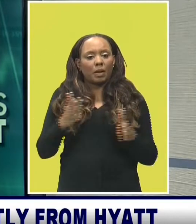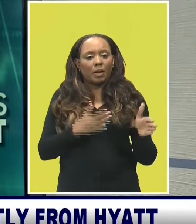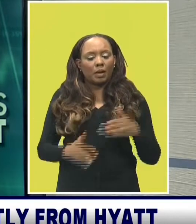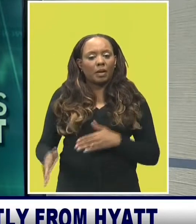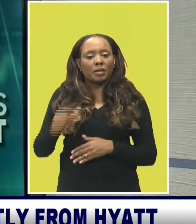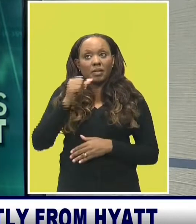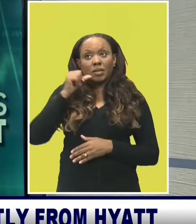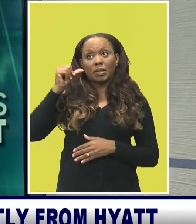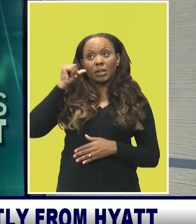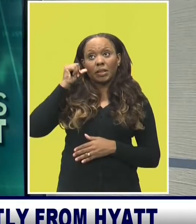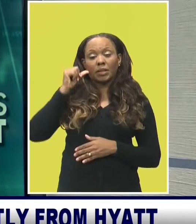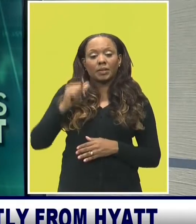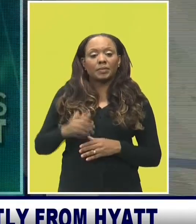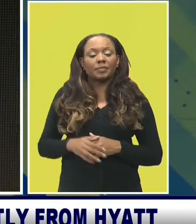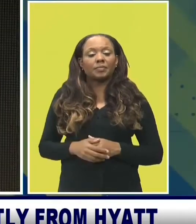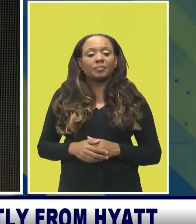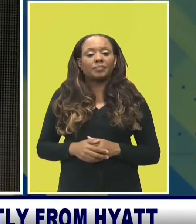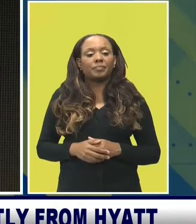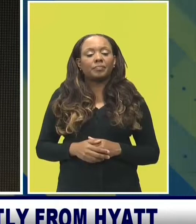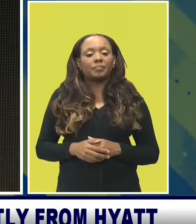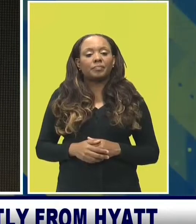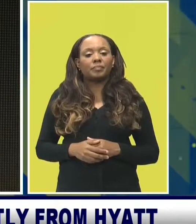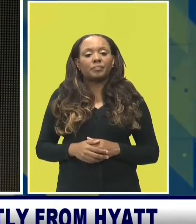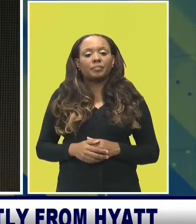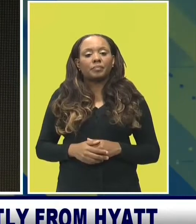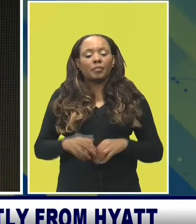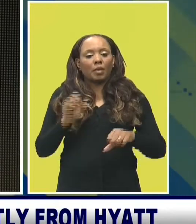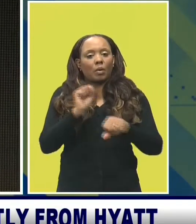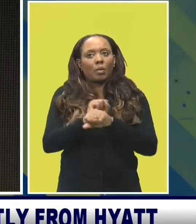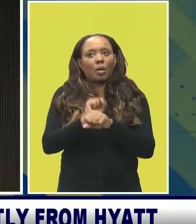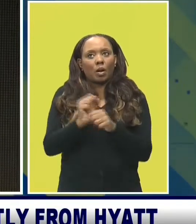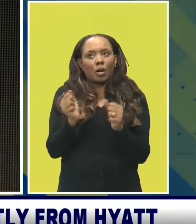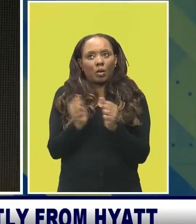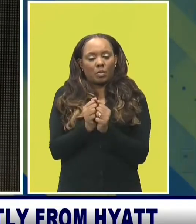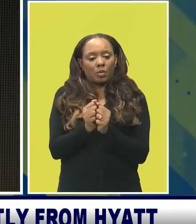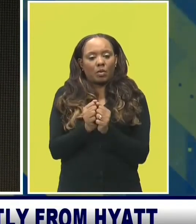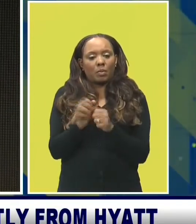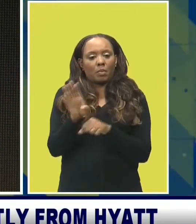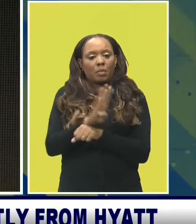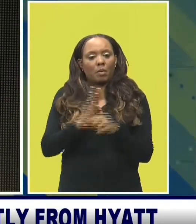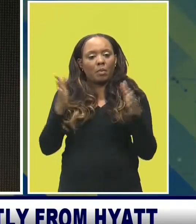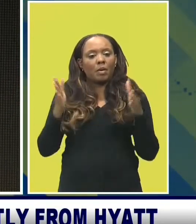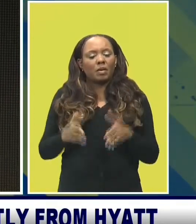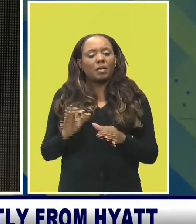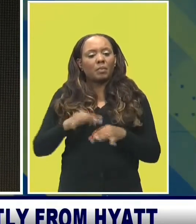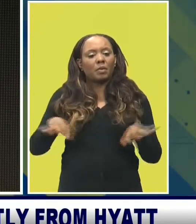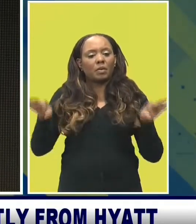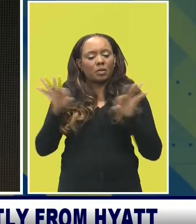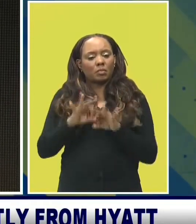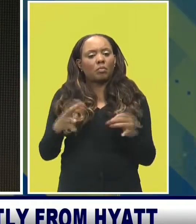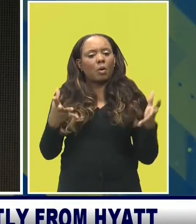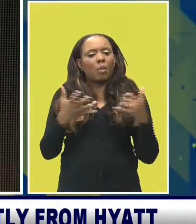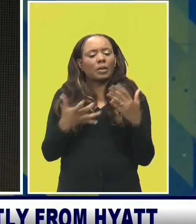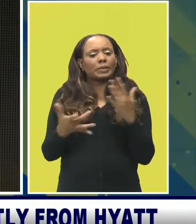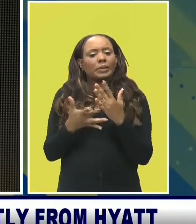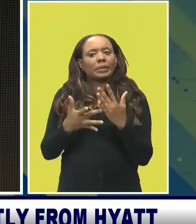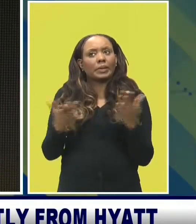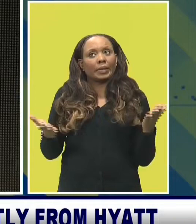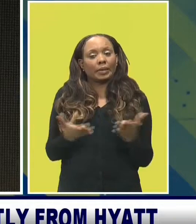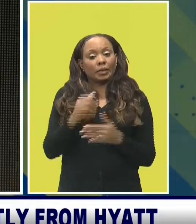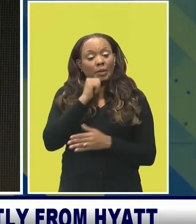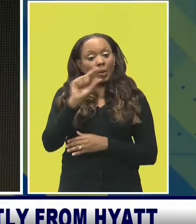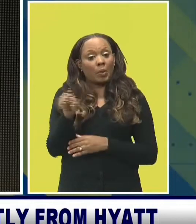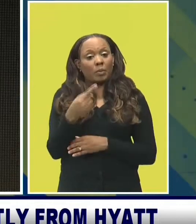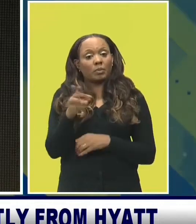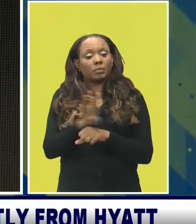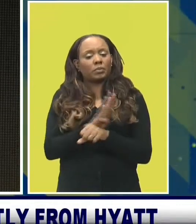Copacabana. Working with local employees is important. We want to bring technology to the country, not just in the building, but the